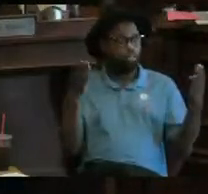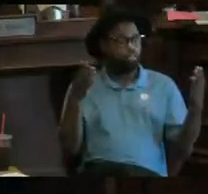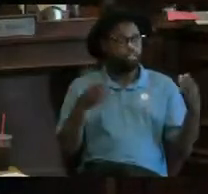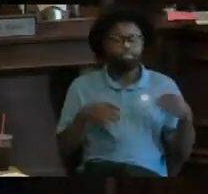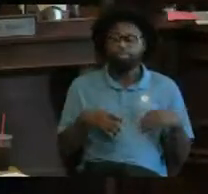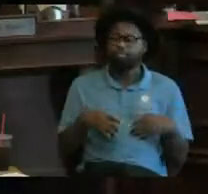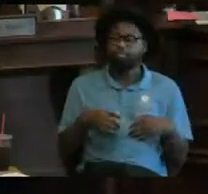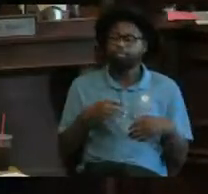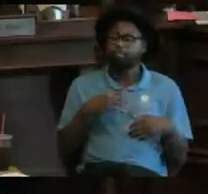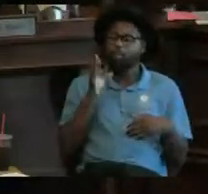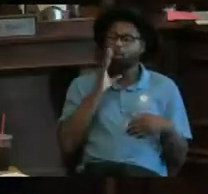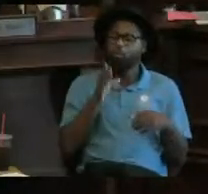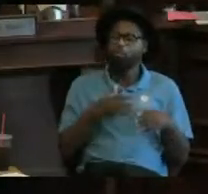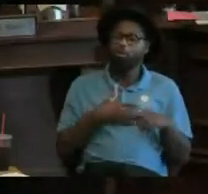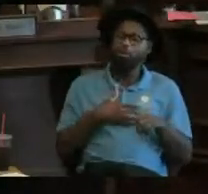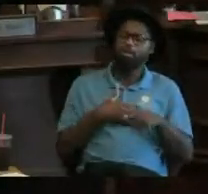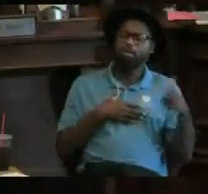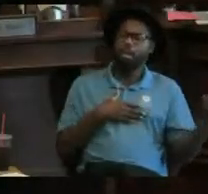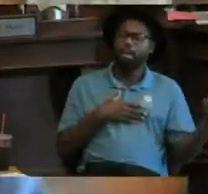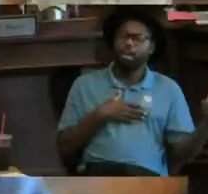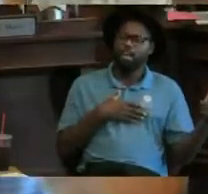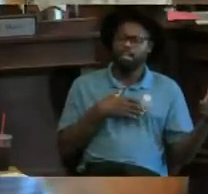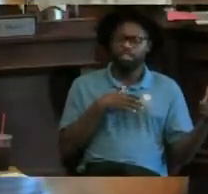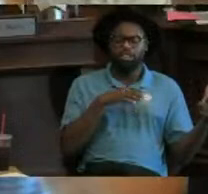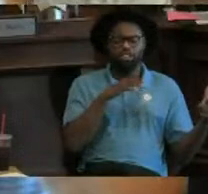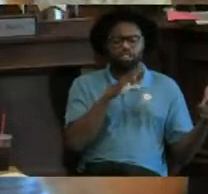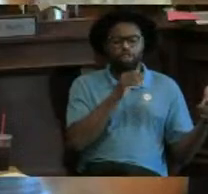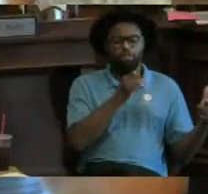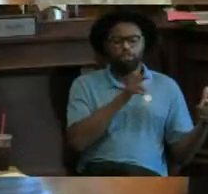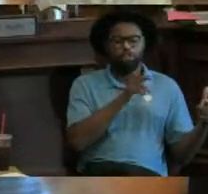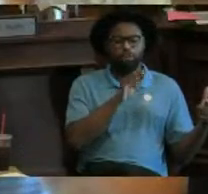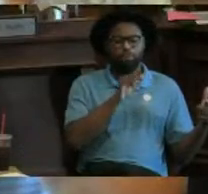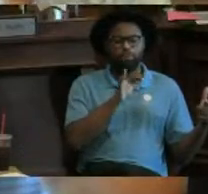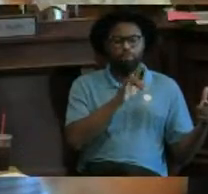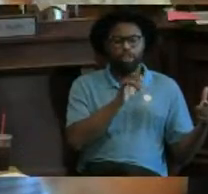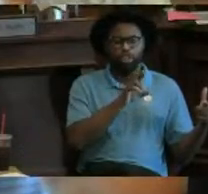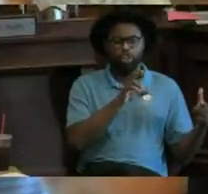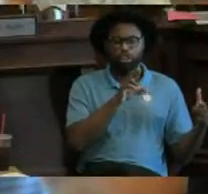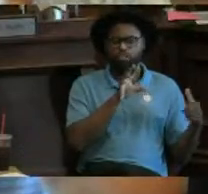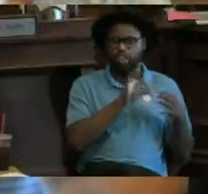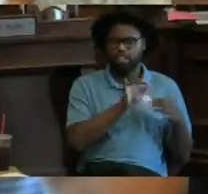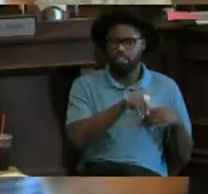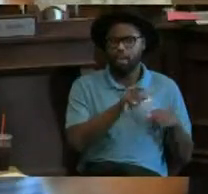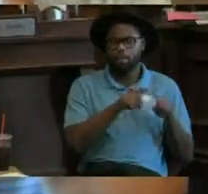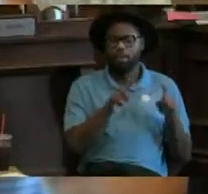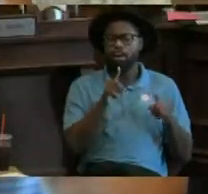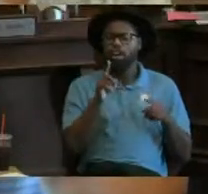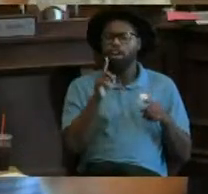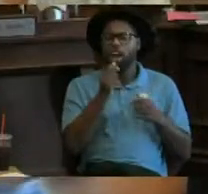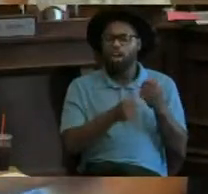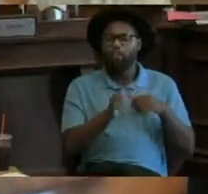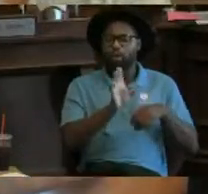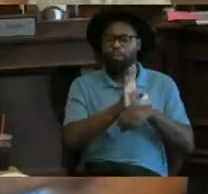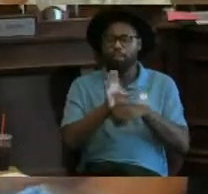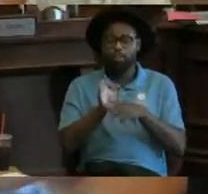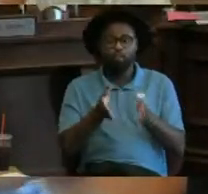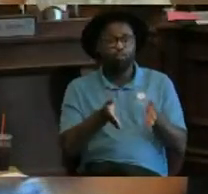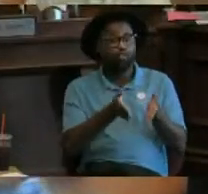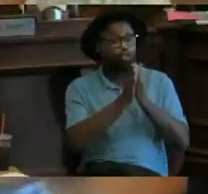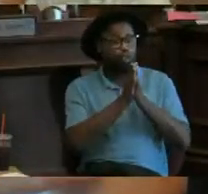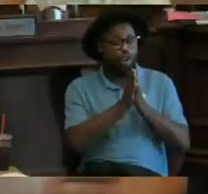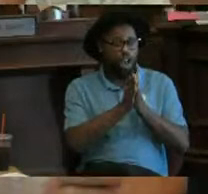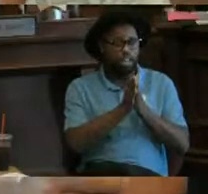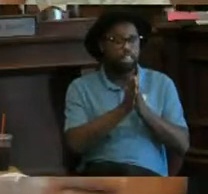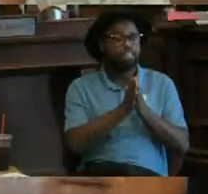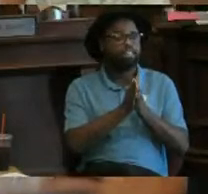I would defer to Commissioner Miller on that. What I will say is this, though. For every business that has requested any form of assistance